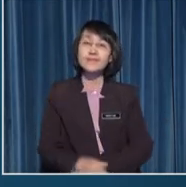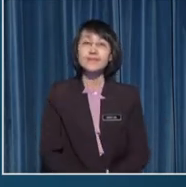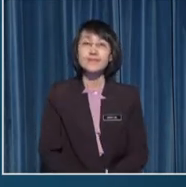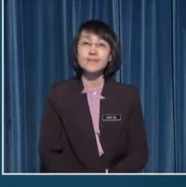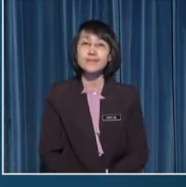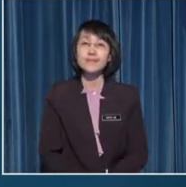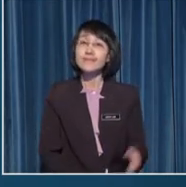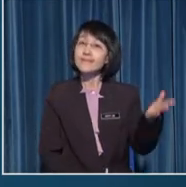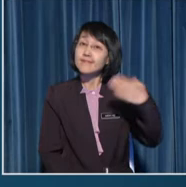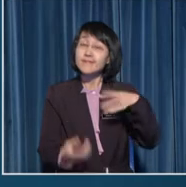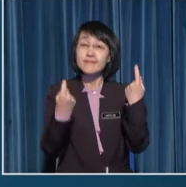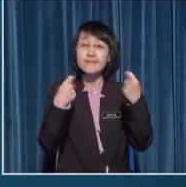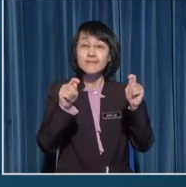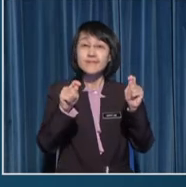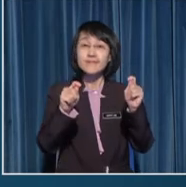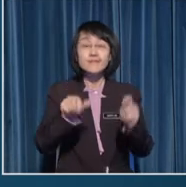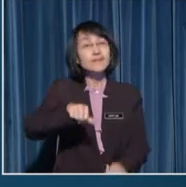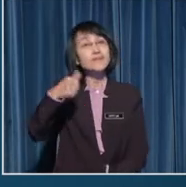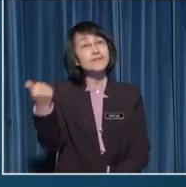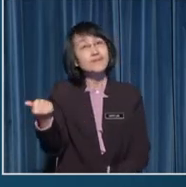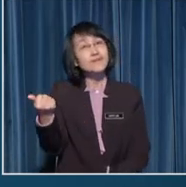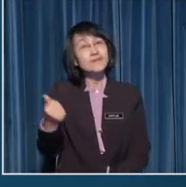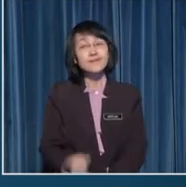Let's try another one.